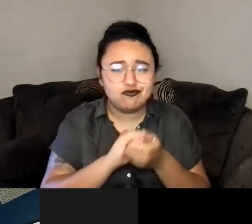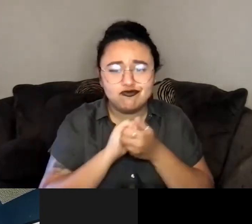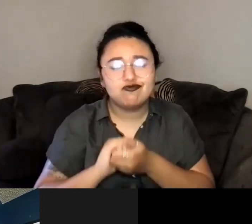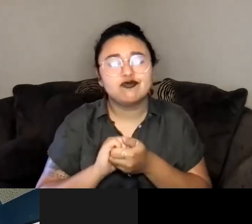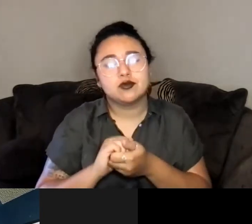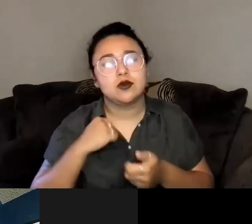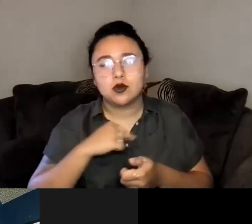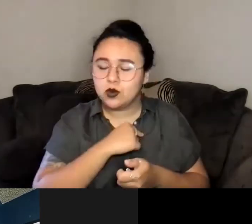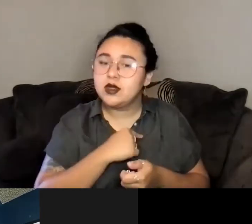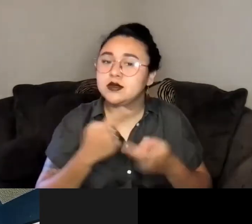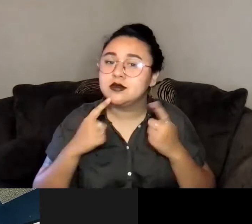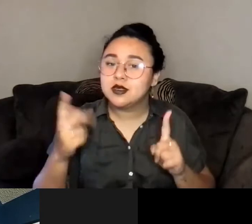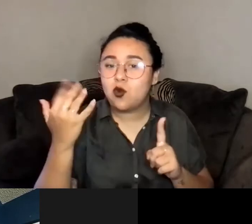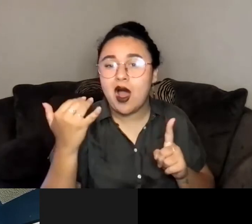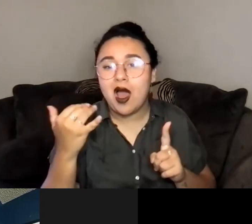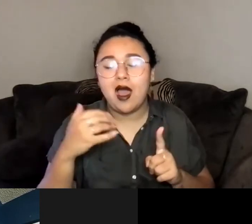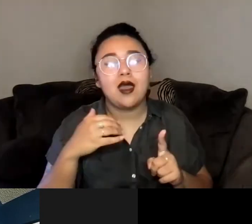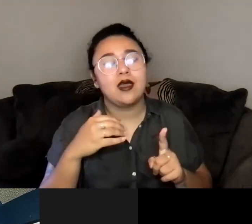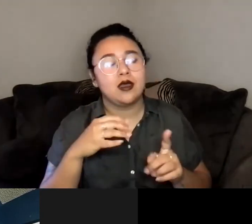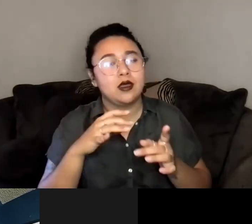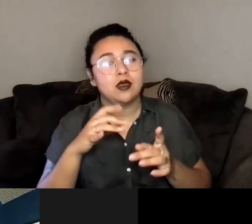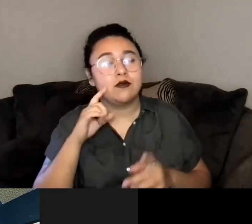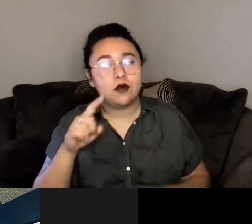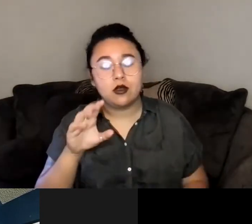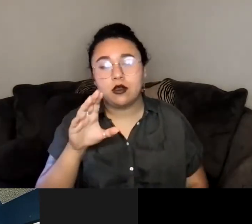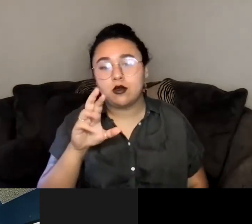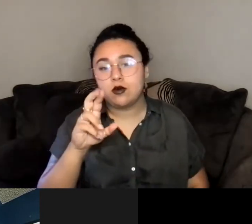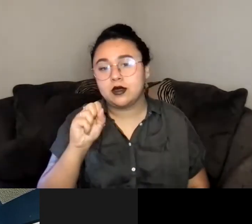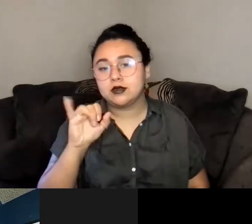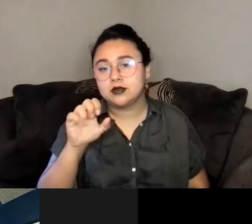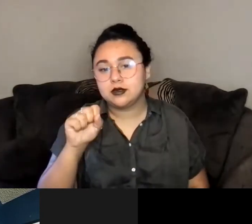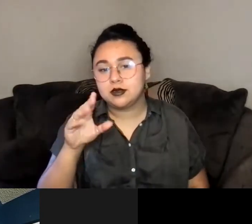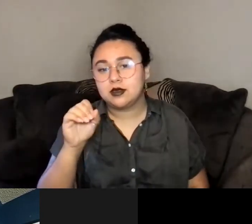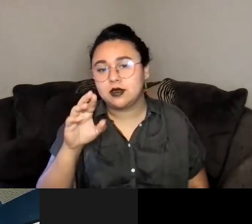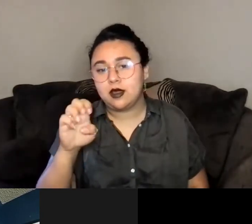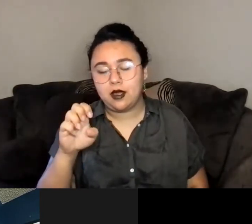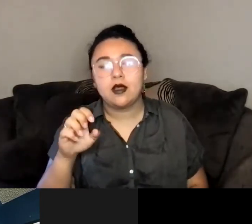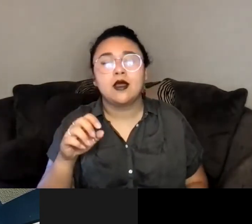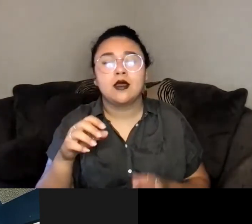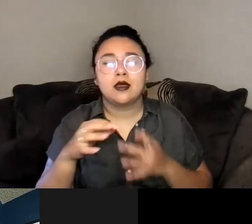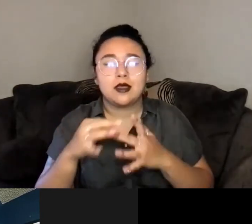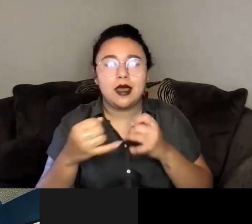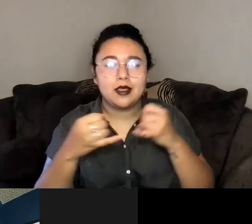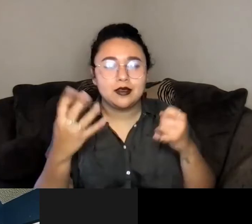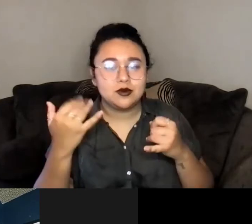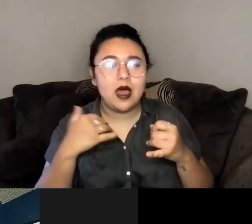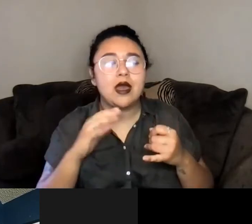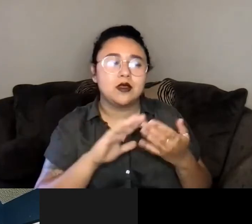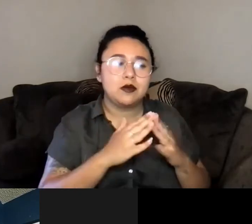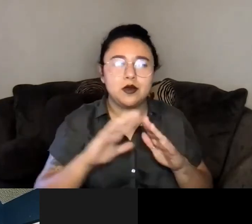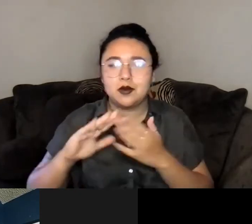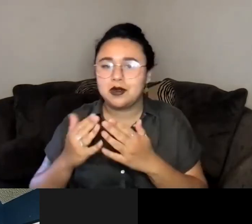success we did with the crisis care guidelines because our communities came together and advocated and worked together.